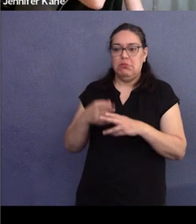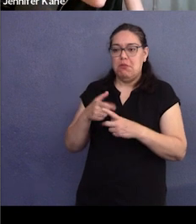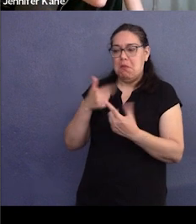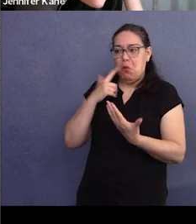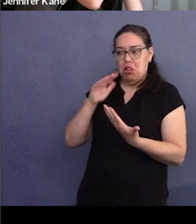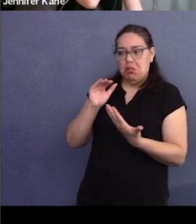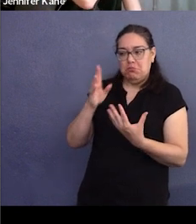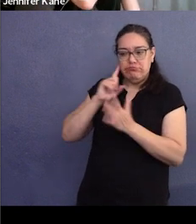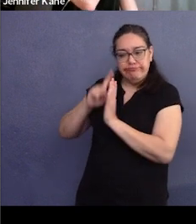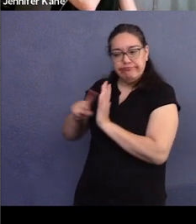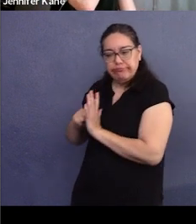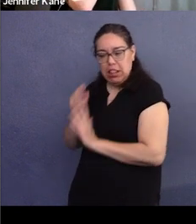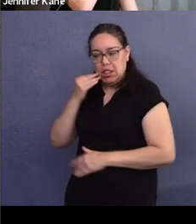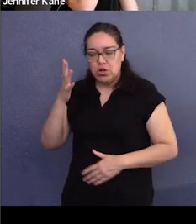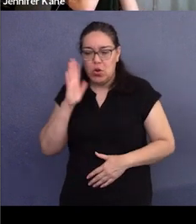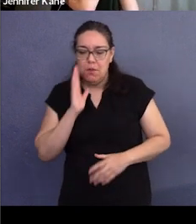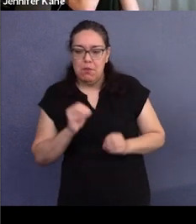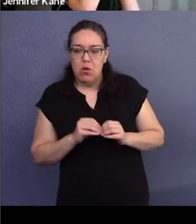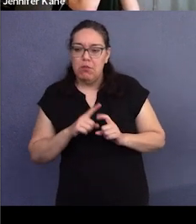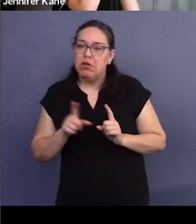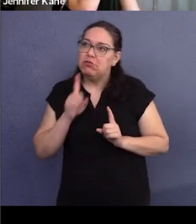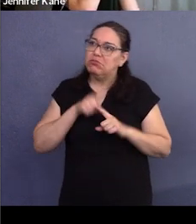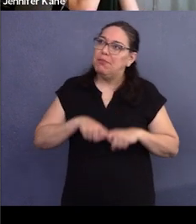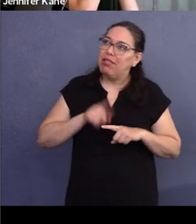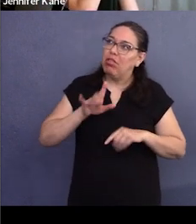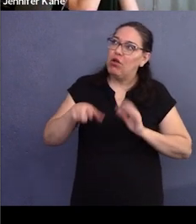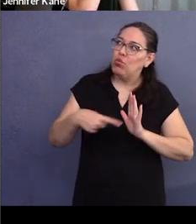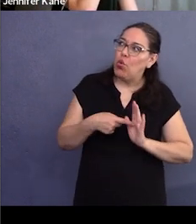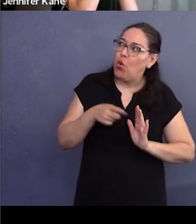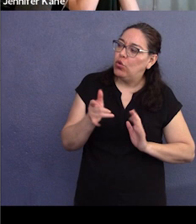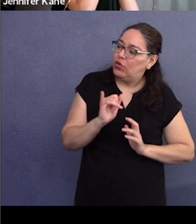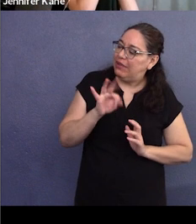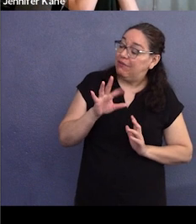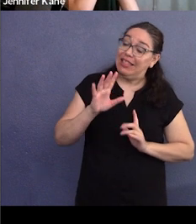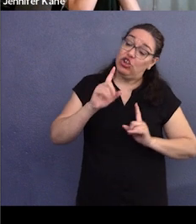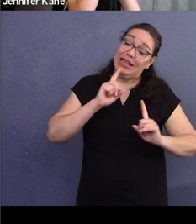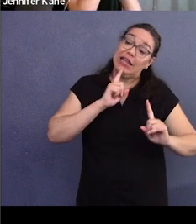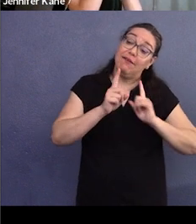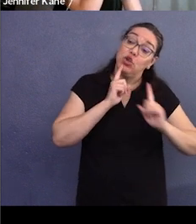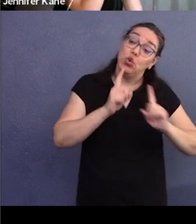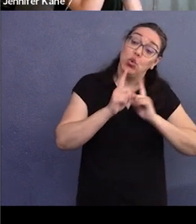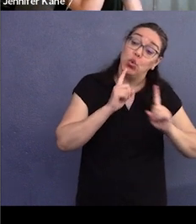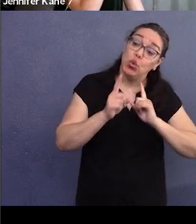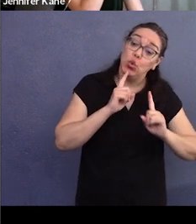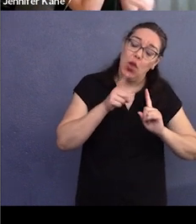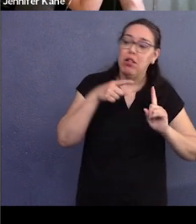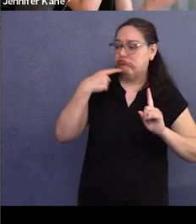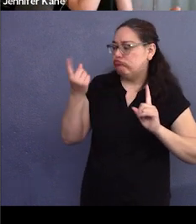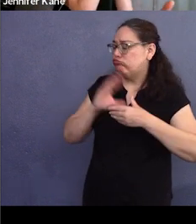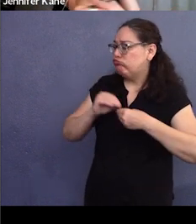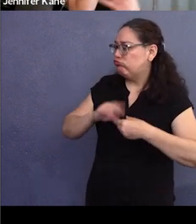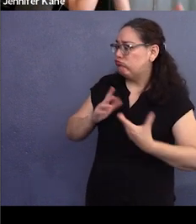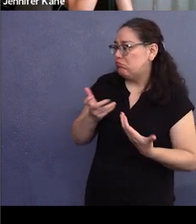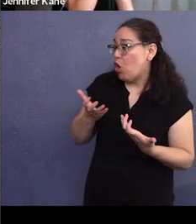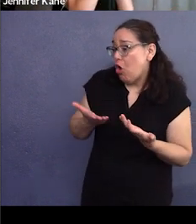really, well, it depends on the role they're taking, right? So if they're being interviewed and you want to give them offer